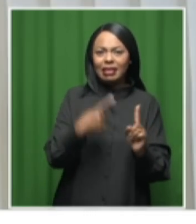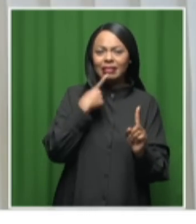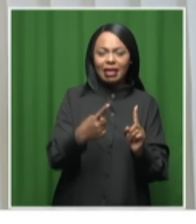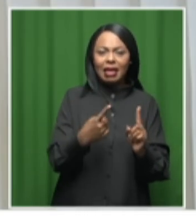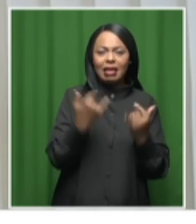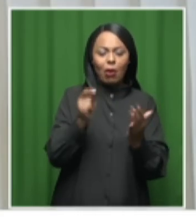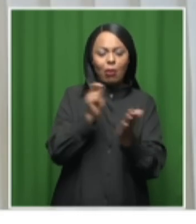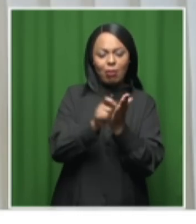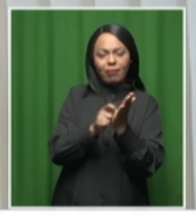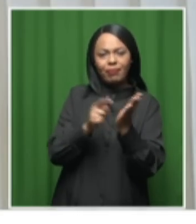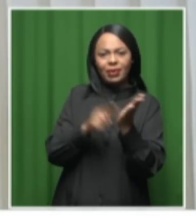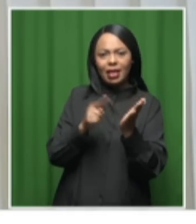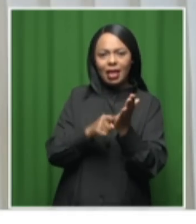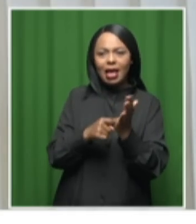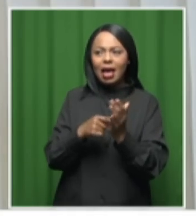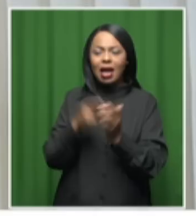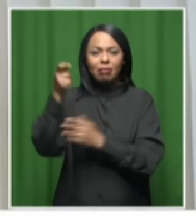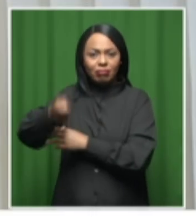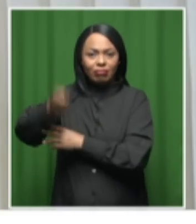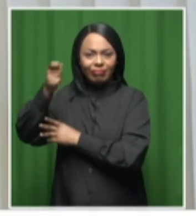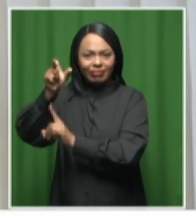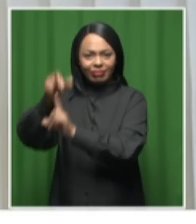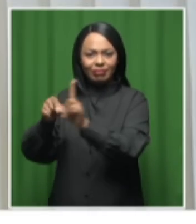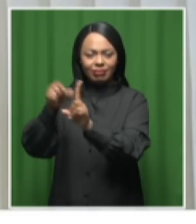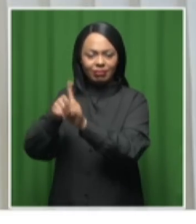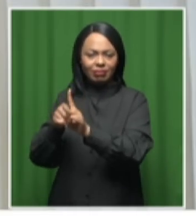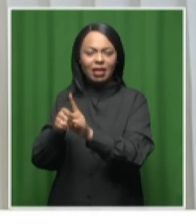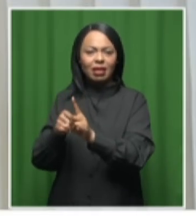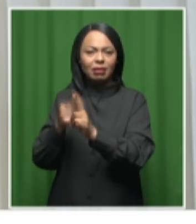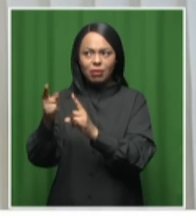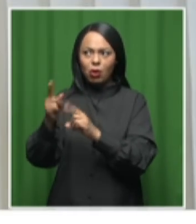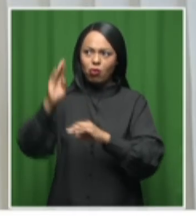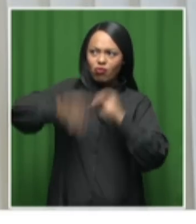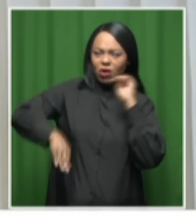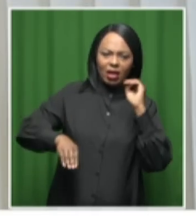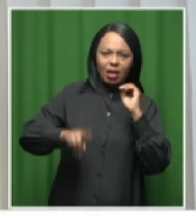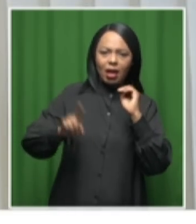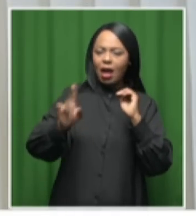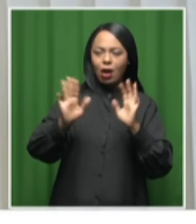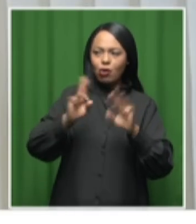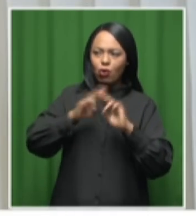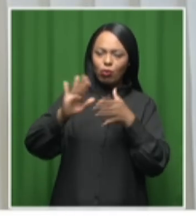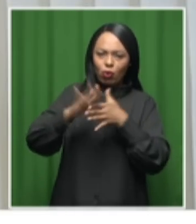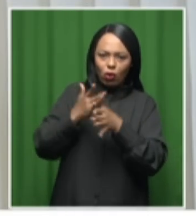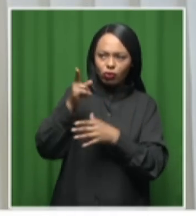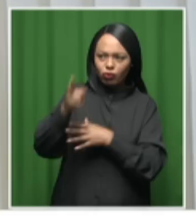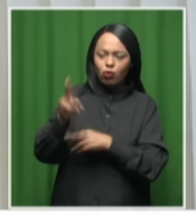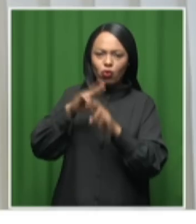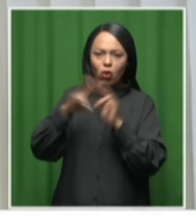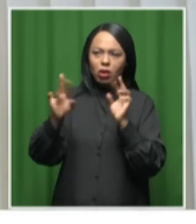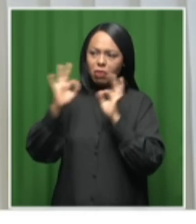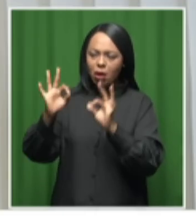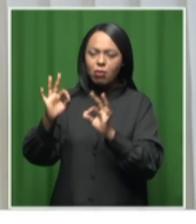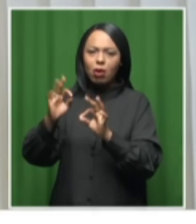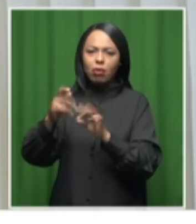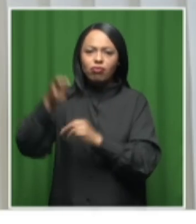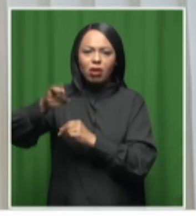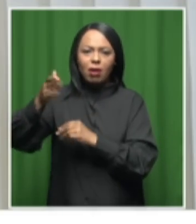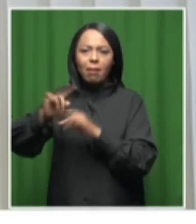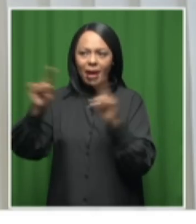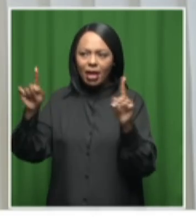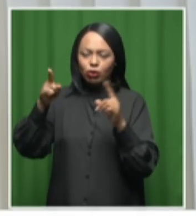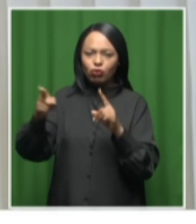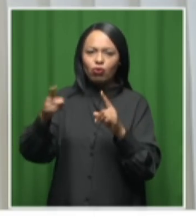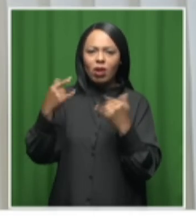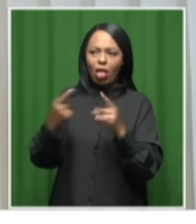papers, Advocate Downer, you don't have charge to prosecute, not because you are not a prosecutor, but due to your conduct. You've